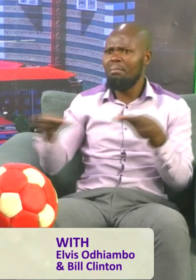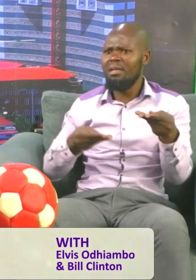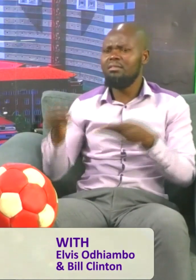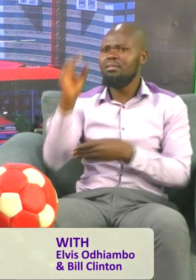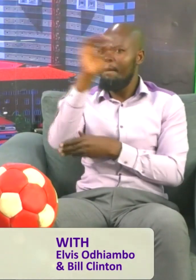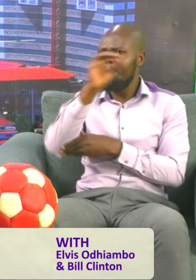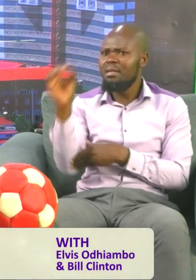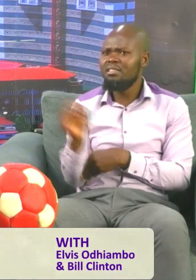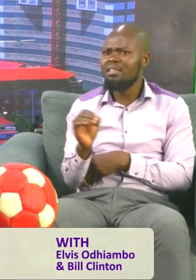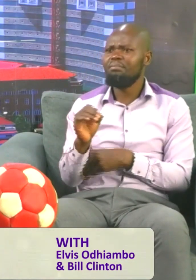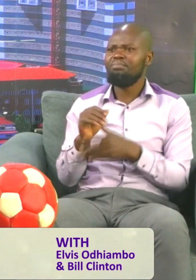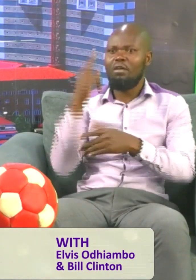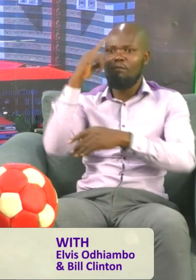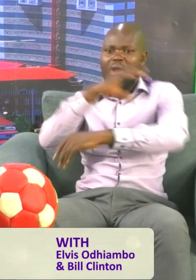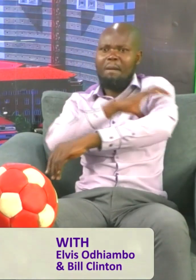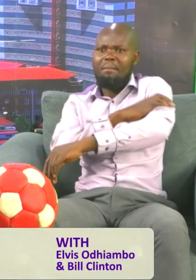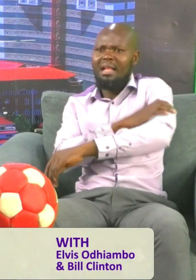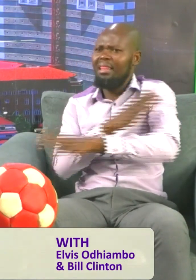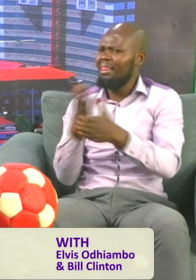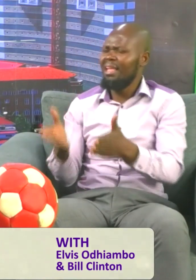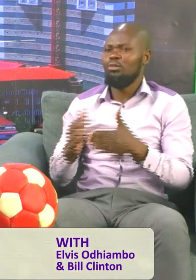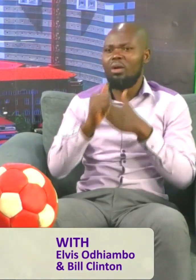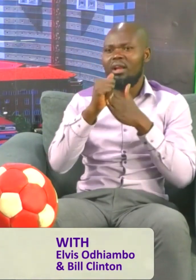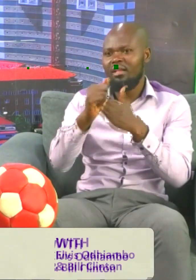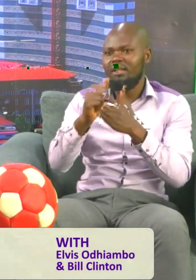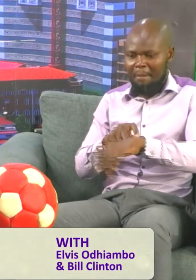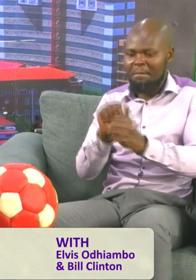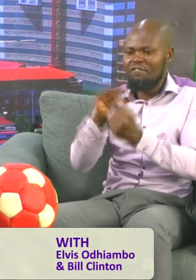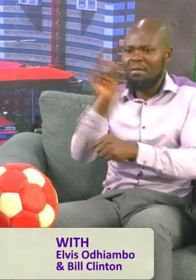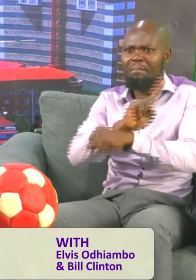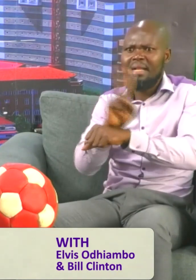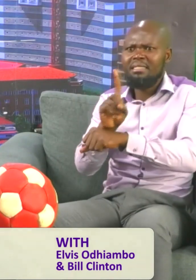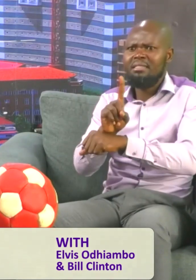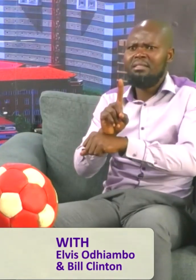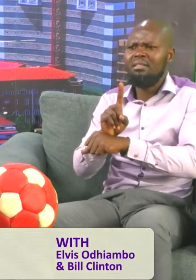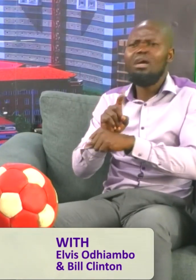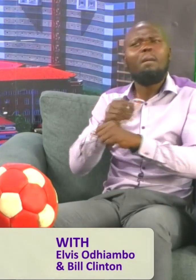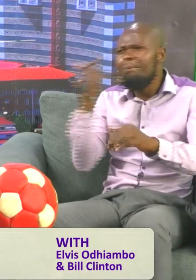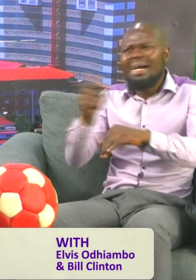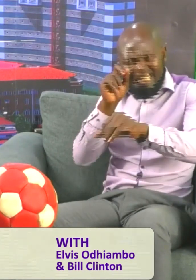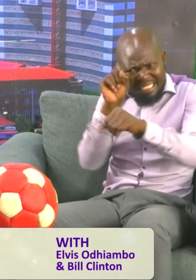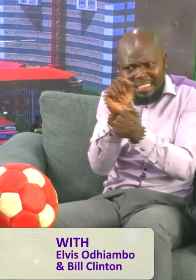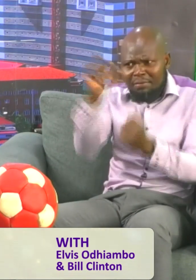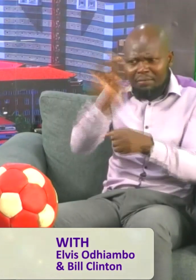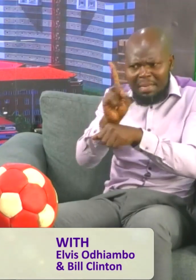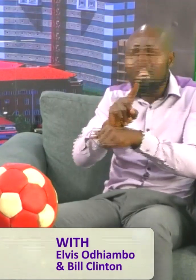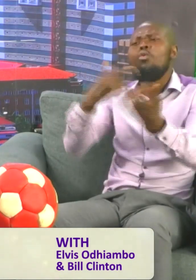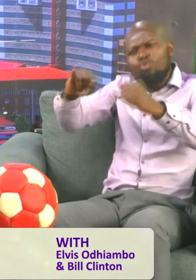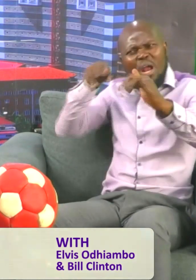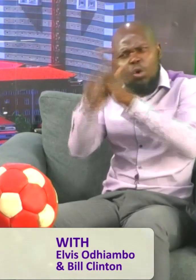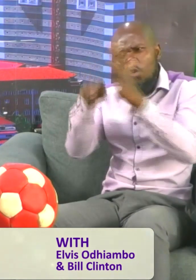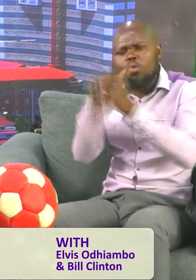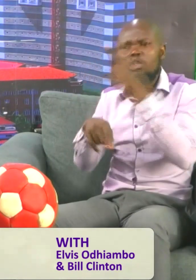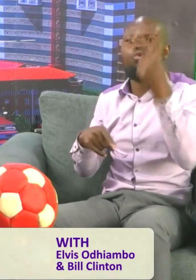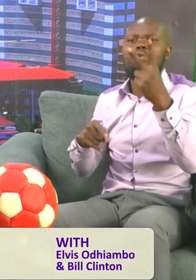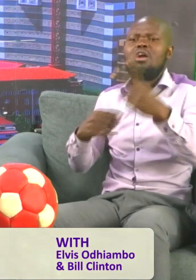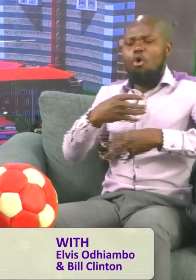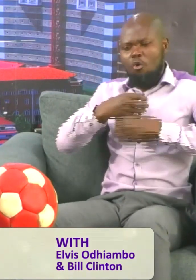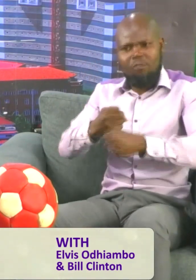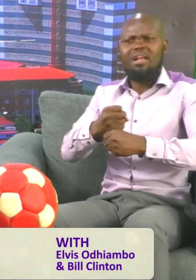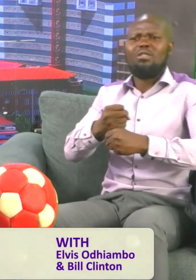with a little bit of insight on the UEFA Nations League finals, where Spain managed a 5-4 win over Croatia. We're going to talk about